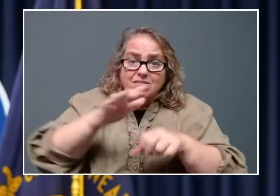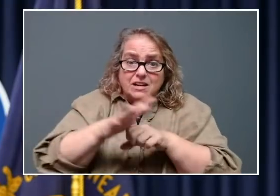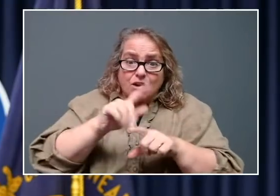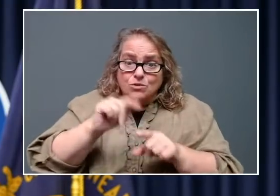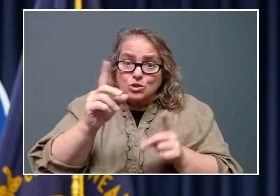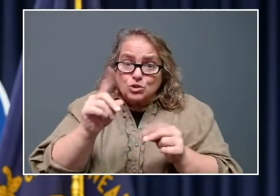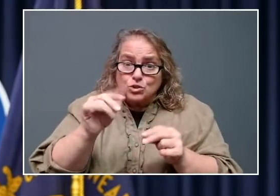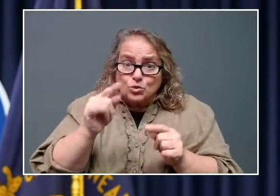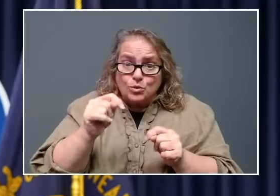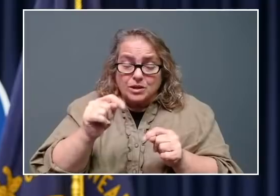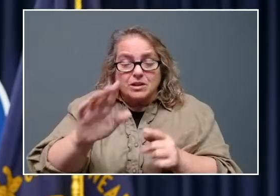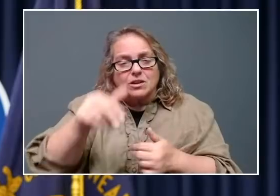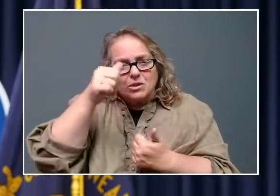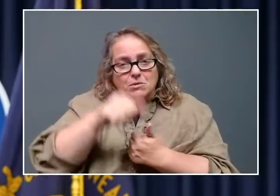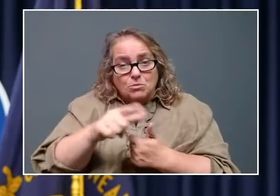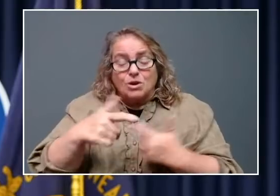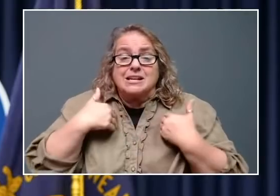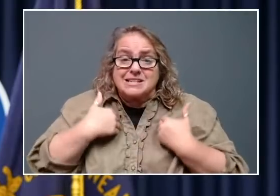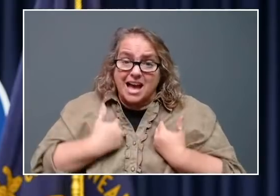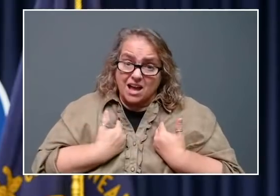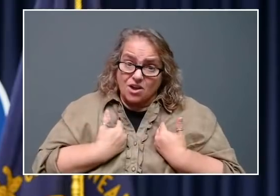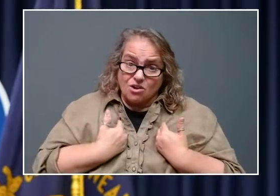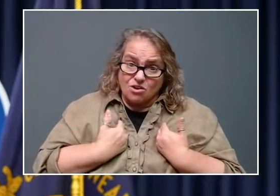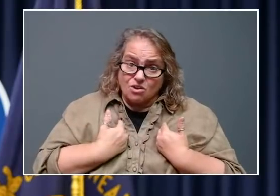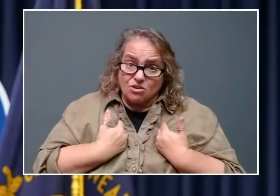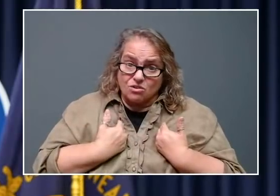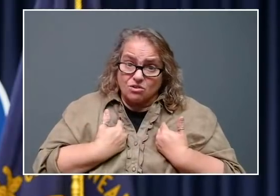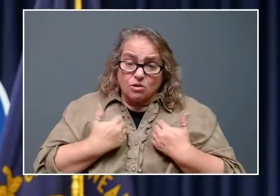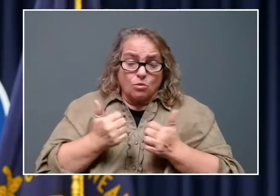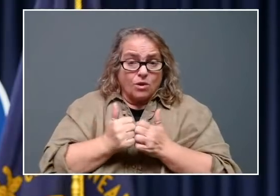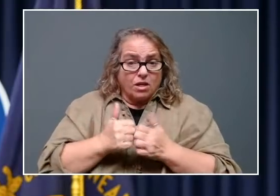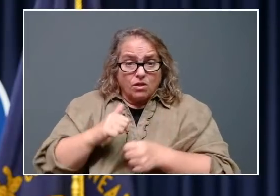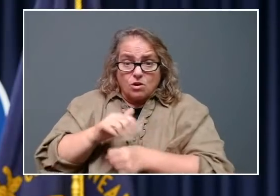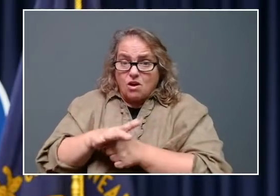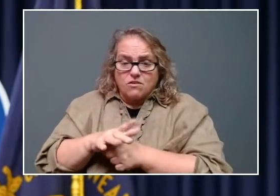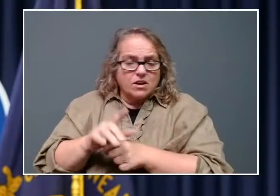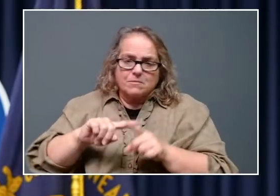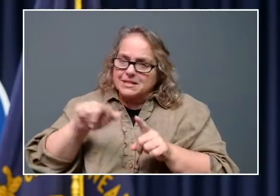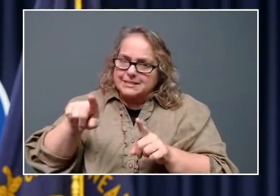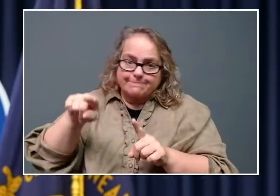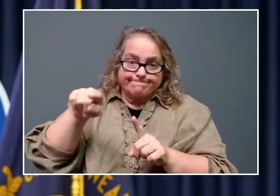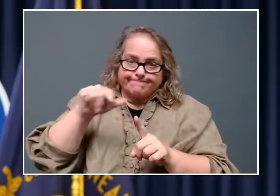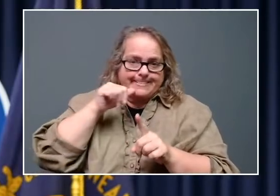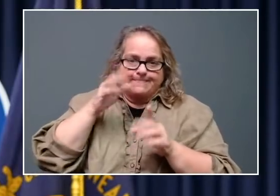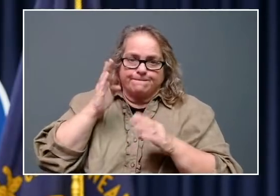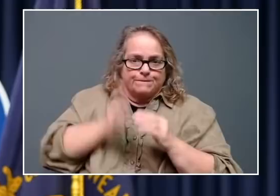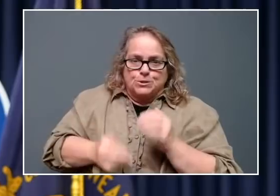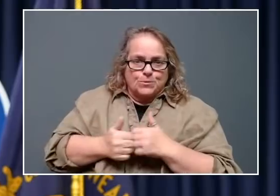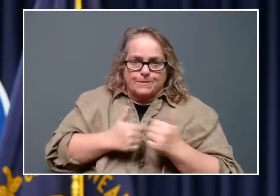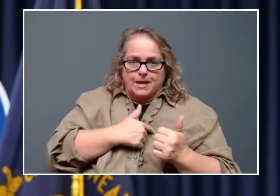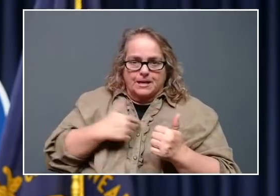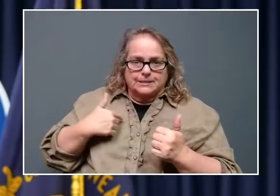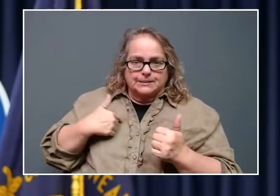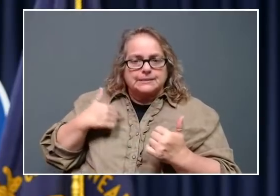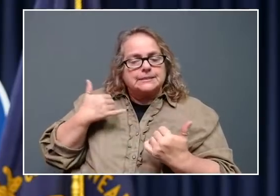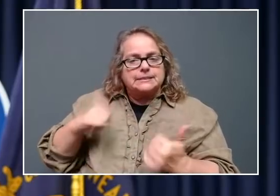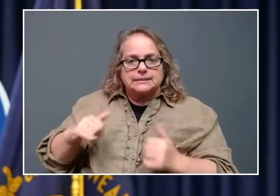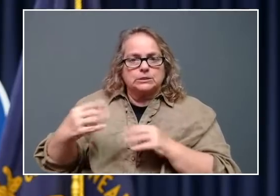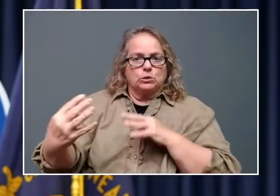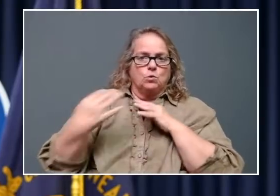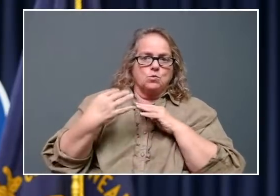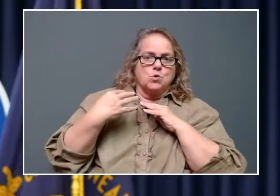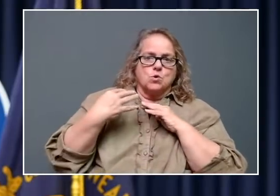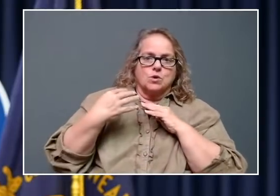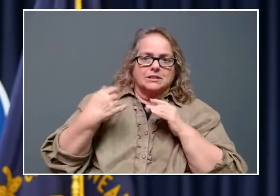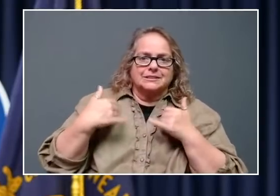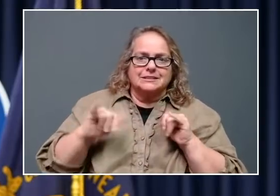because we're tired of dealing with COVID doesn't mean it's done with us. And remember, our behavior not only is the protection that we